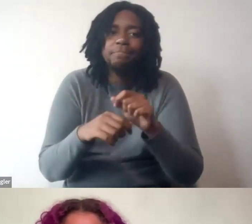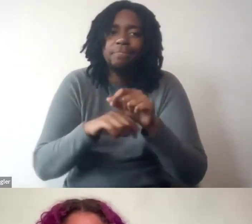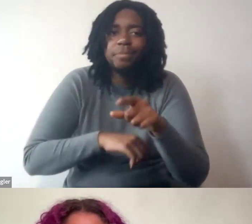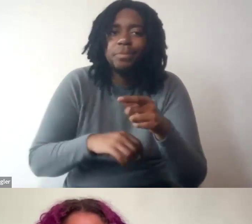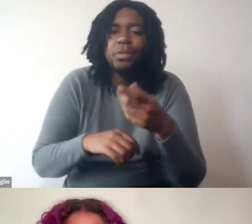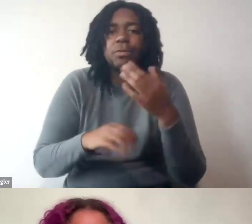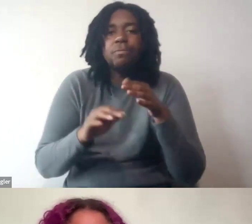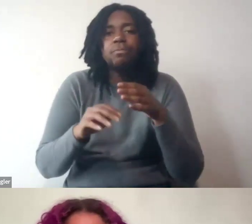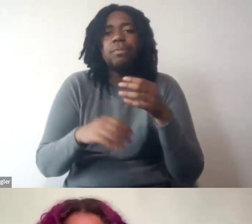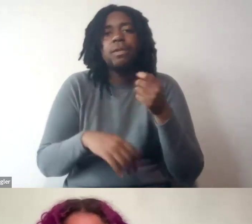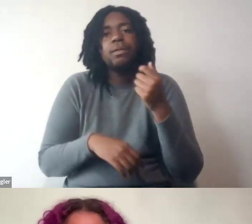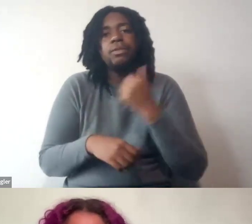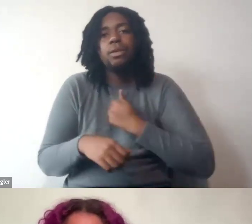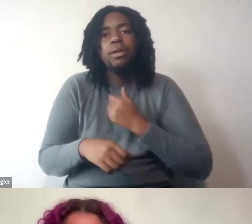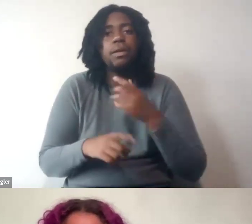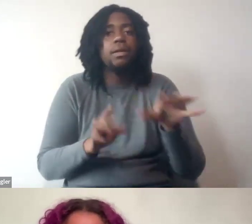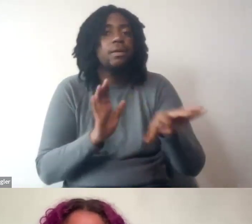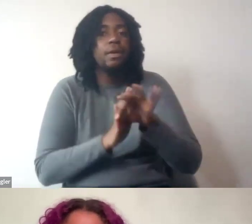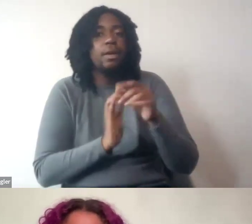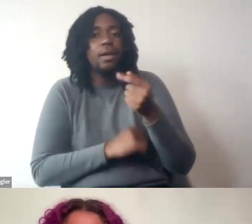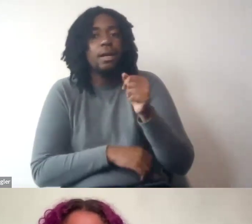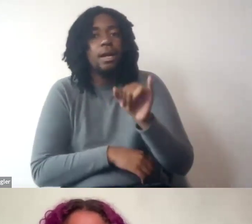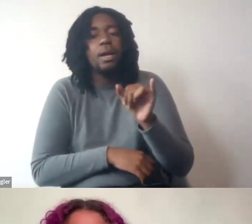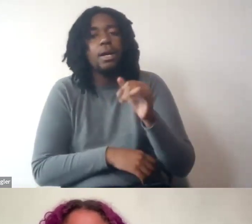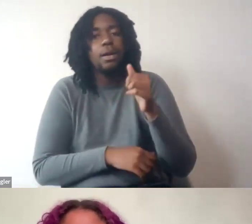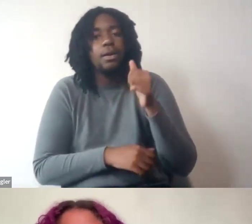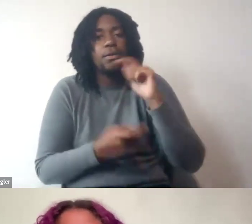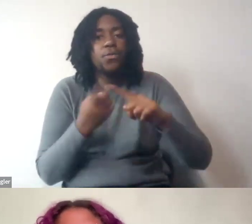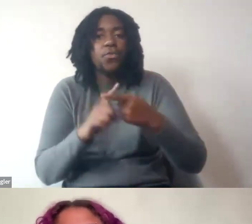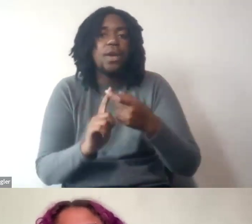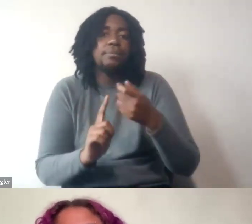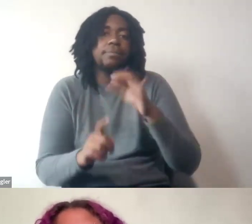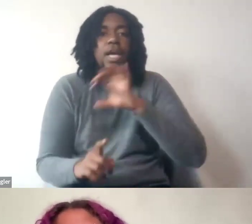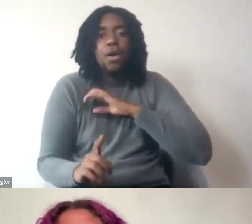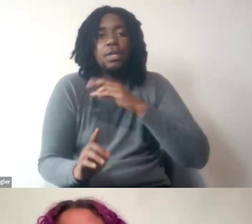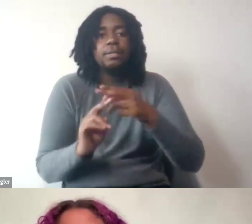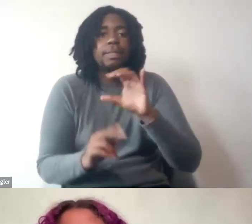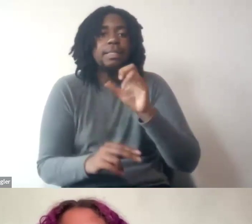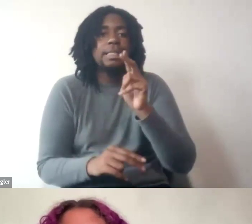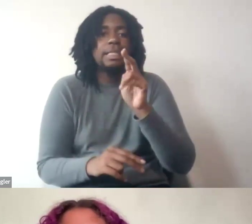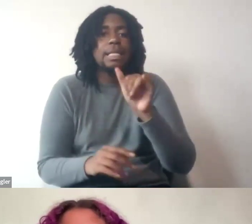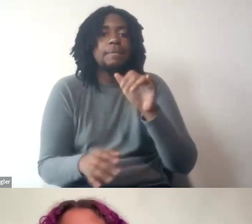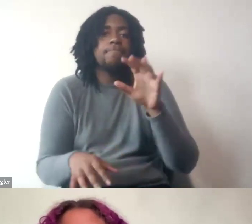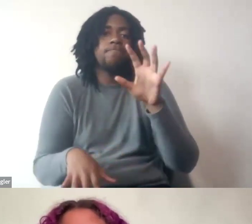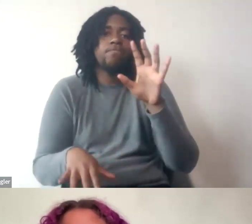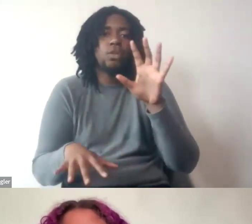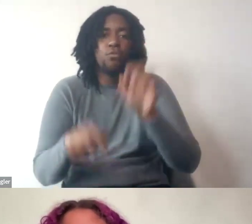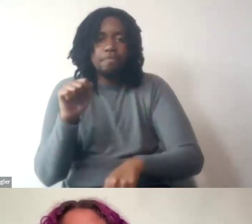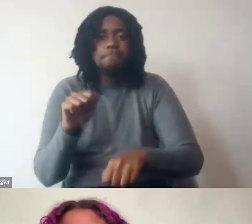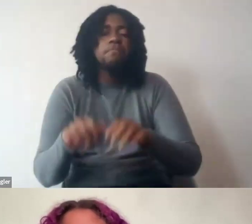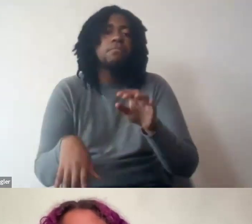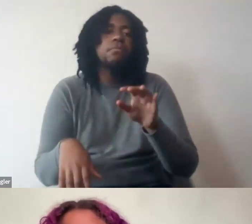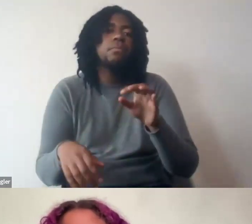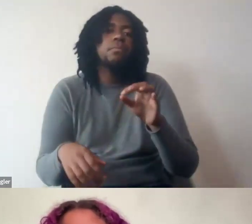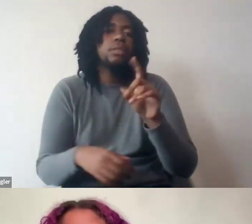they find out that Gabby's friend Cindy has been raped, and it was date rape. And they came up